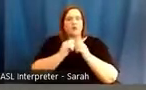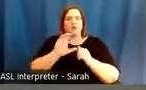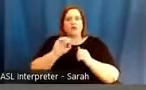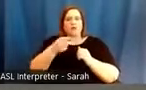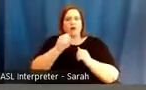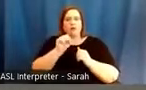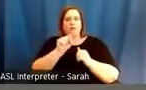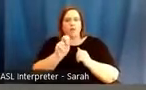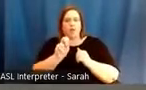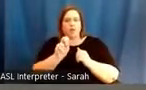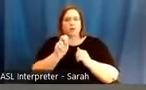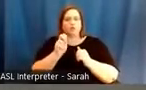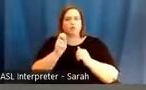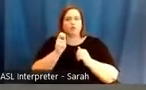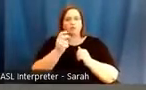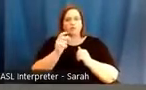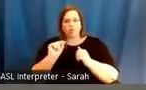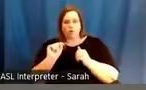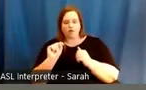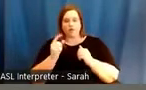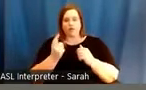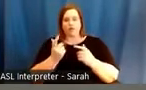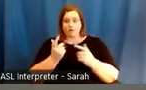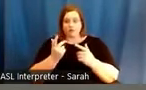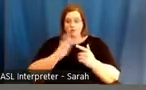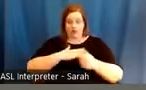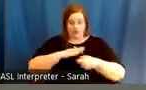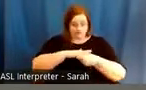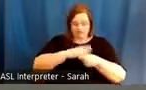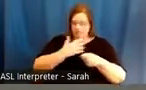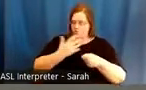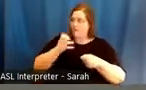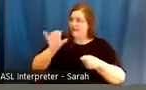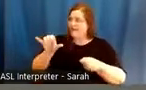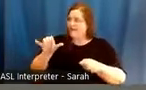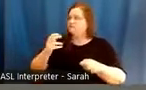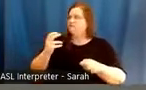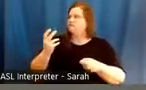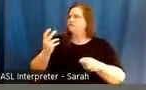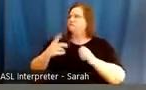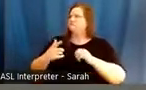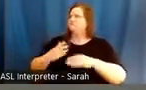my circles are really wanting to do. So just,